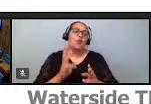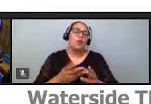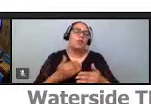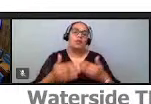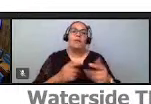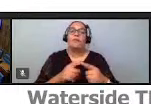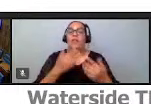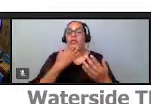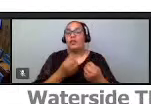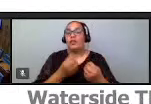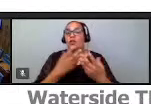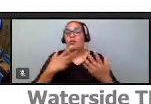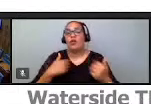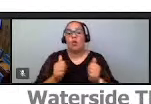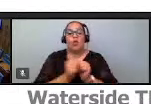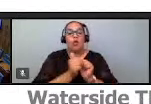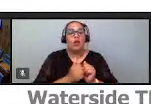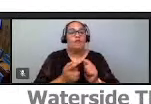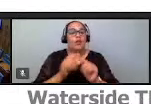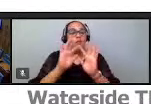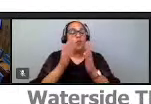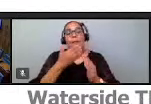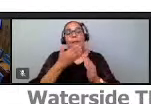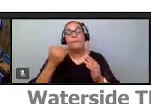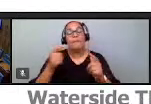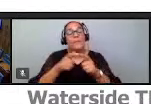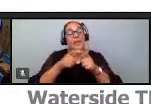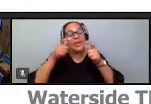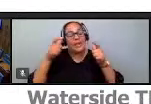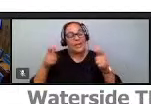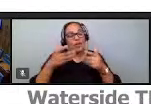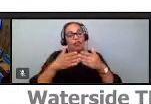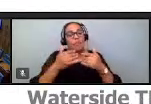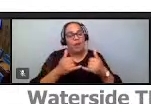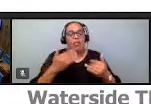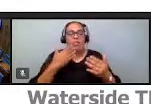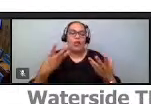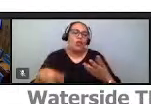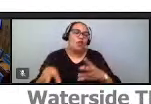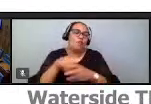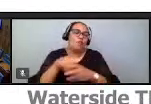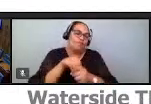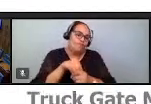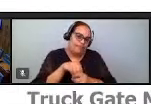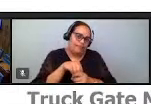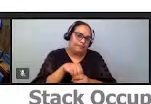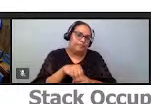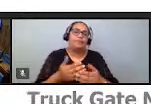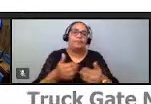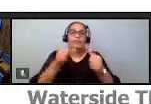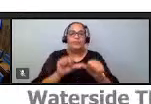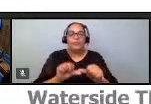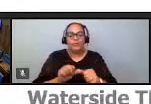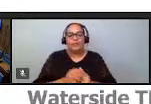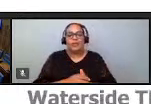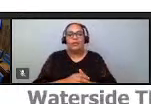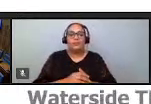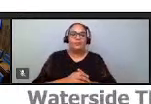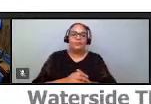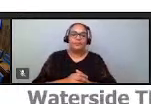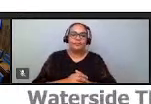you to our colleagues from the world's biggest shipping line thank you for being on board as well okay I'm going to now move to the next slide